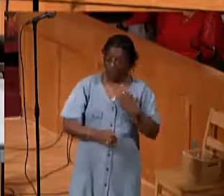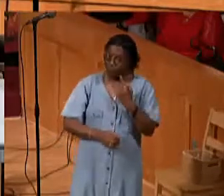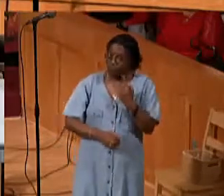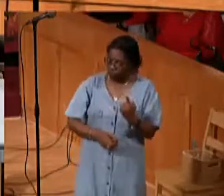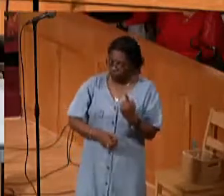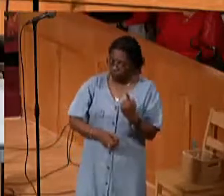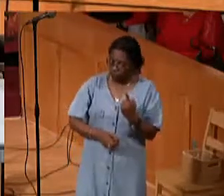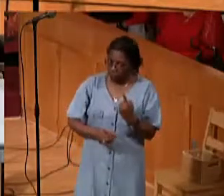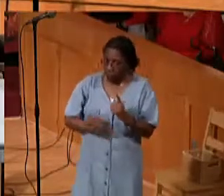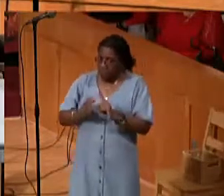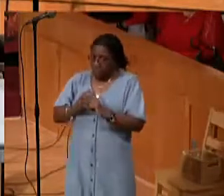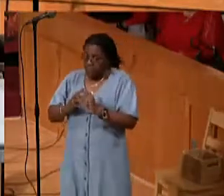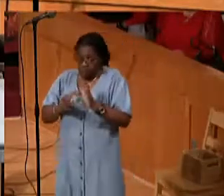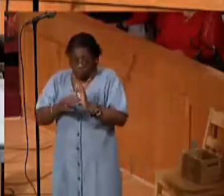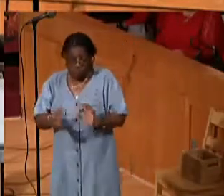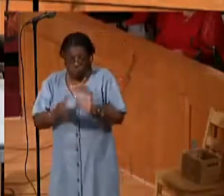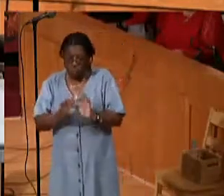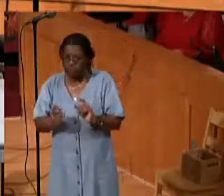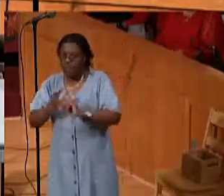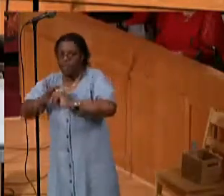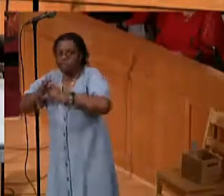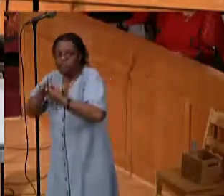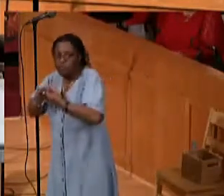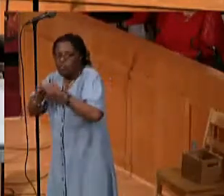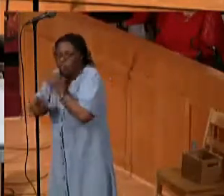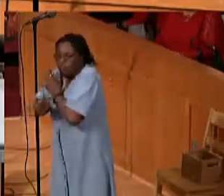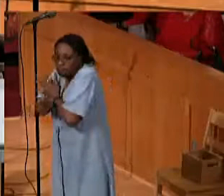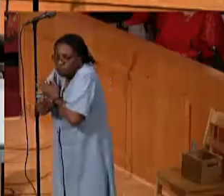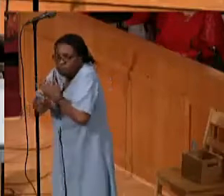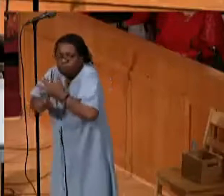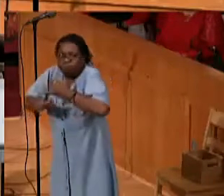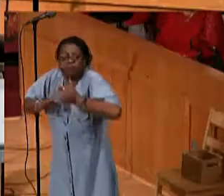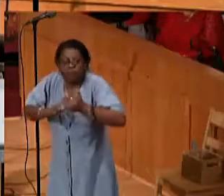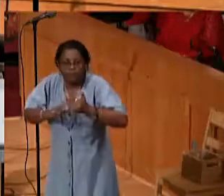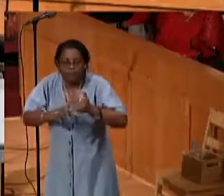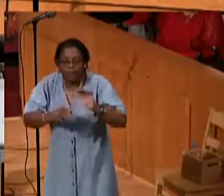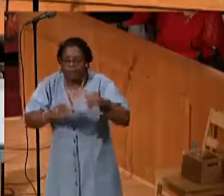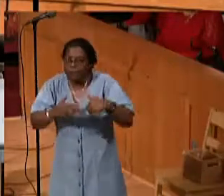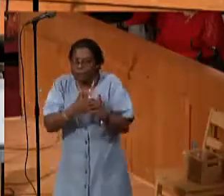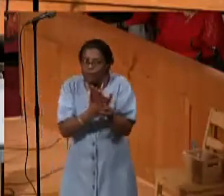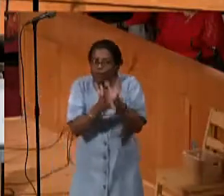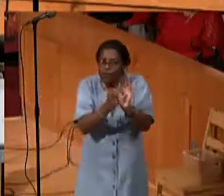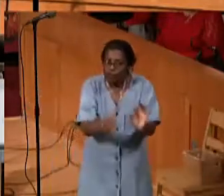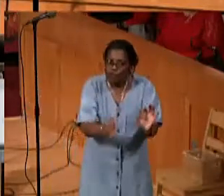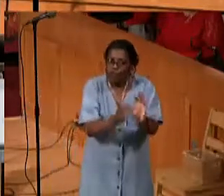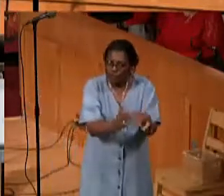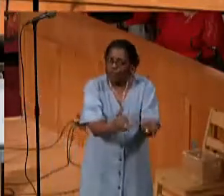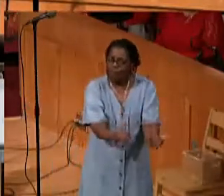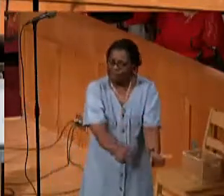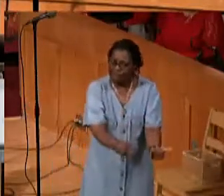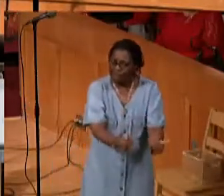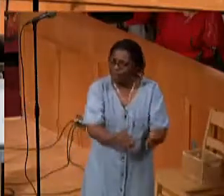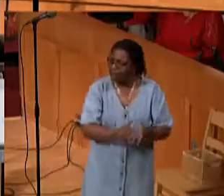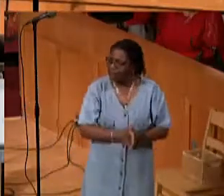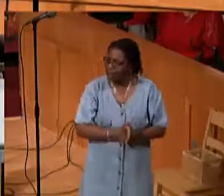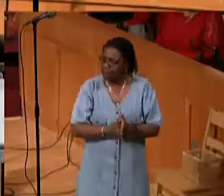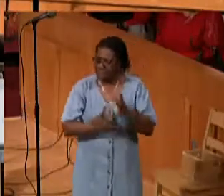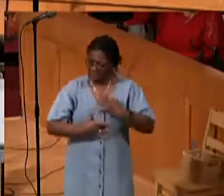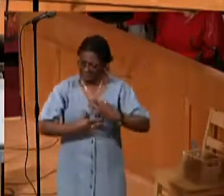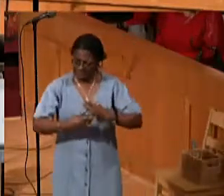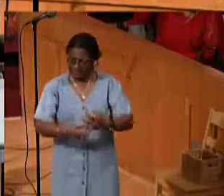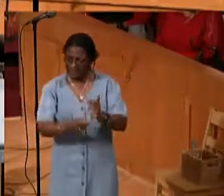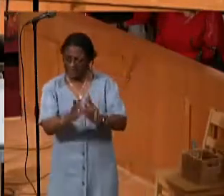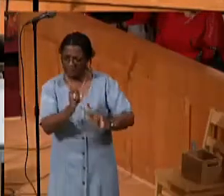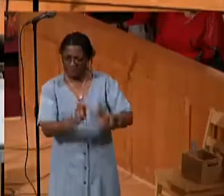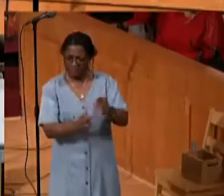other past stories and stories to come. Isn't it interesting? Isn't it interesting? People